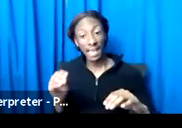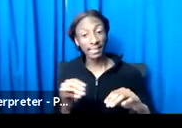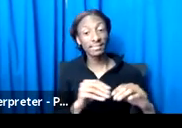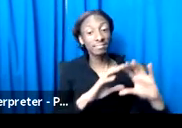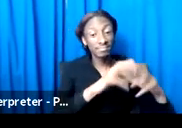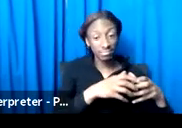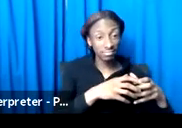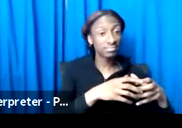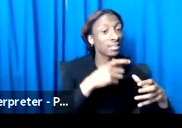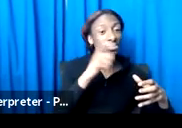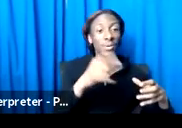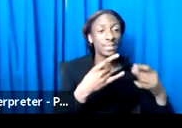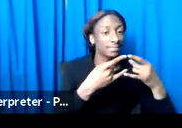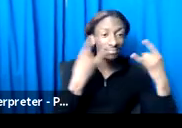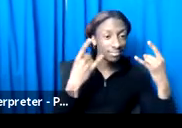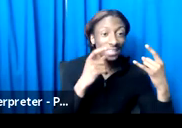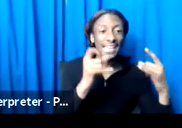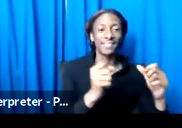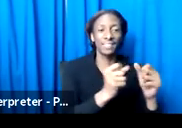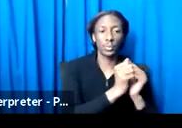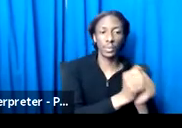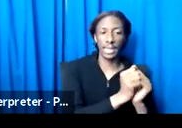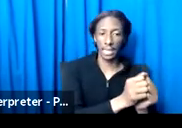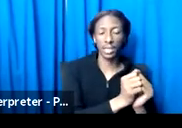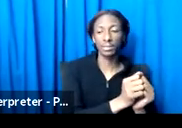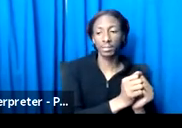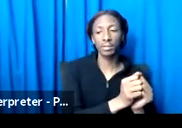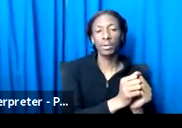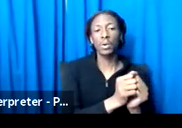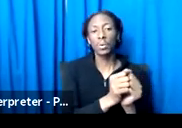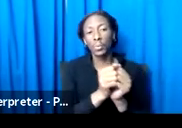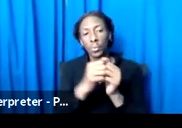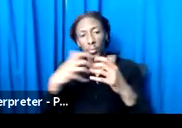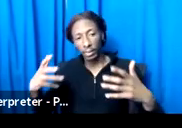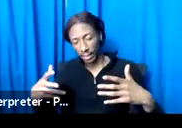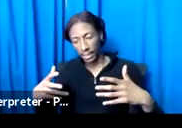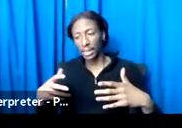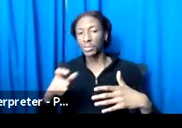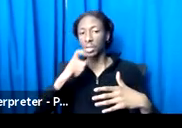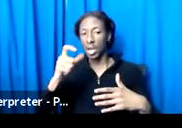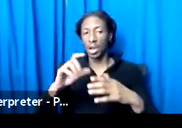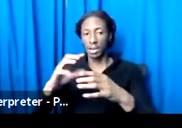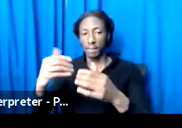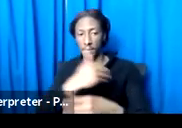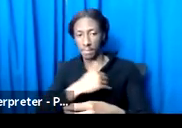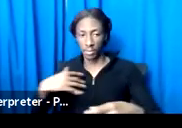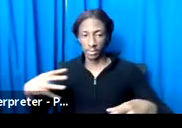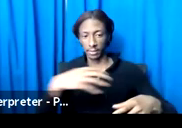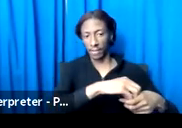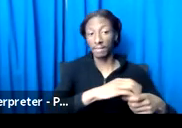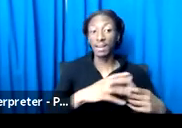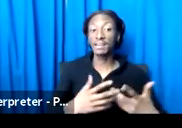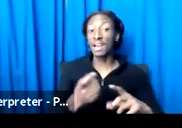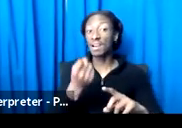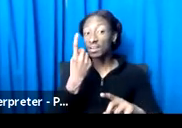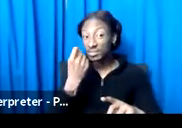physically distance when they are together without non-household cohort members nearby. When different household cohorts